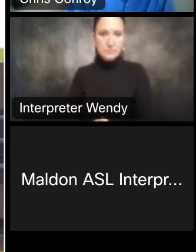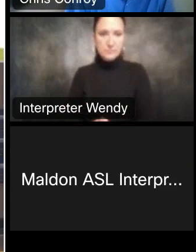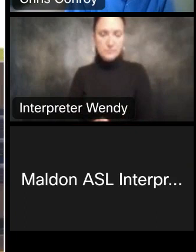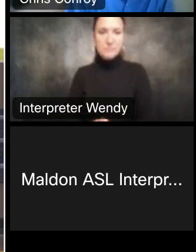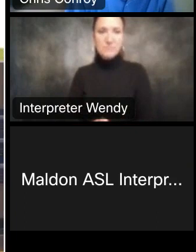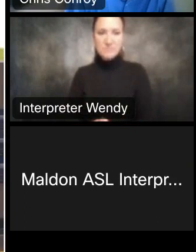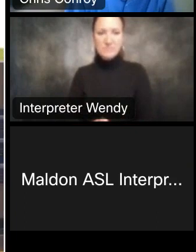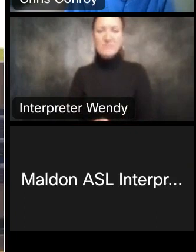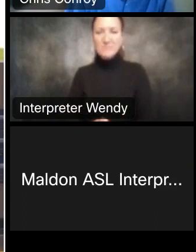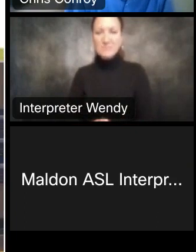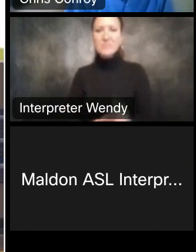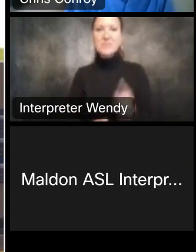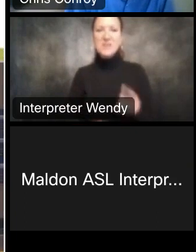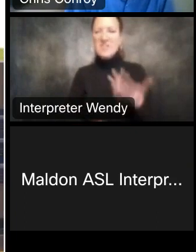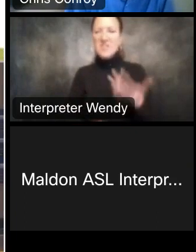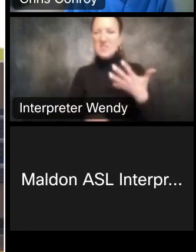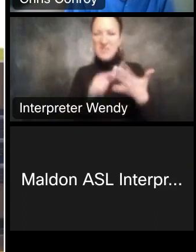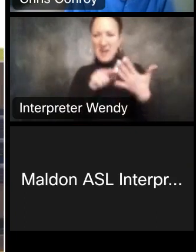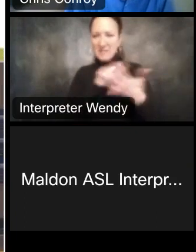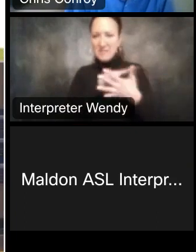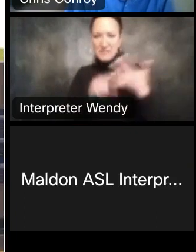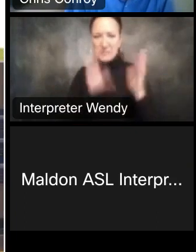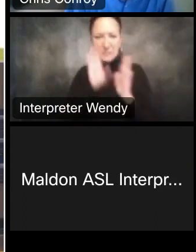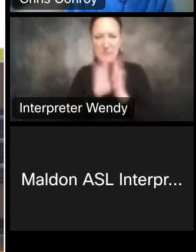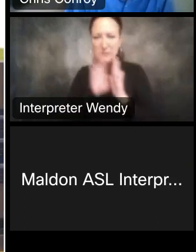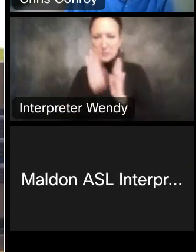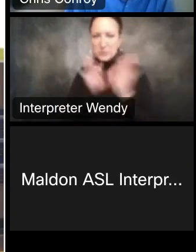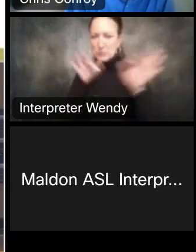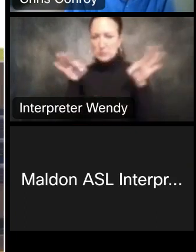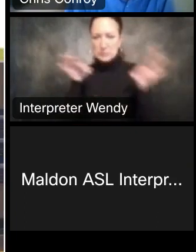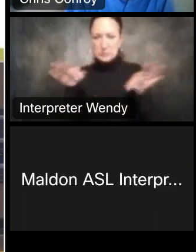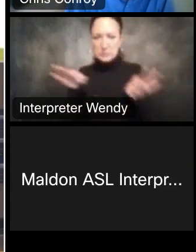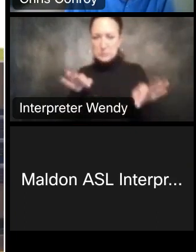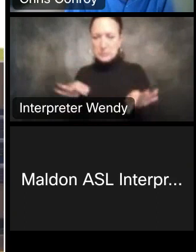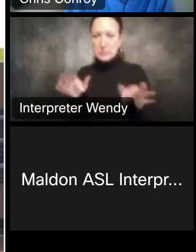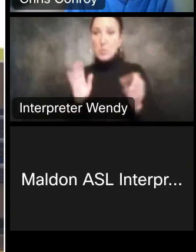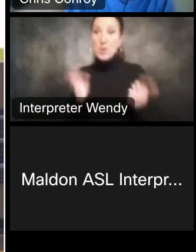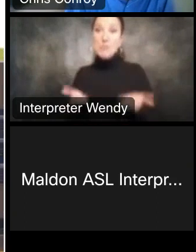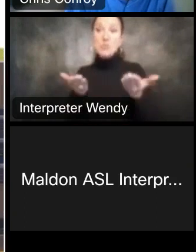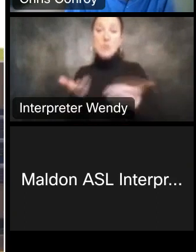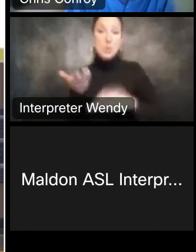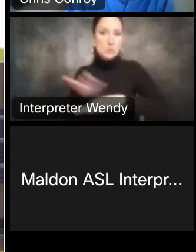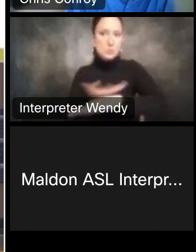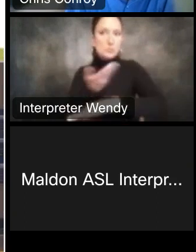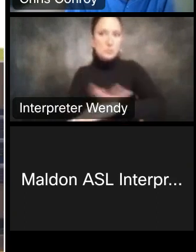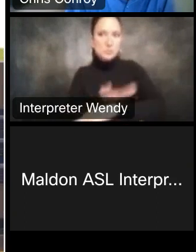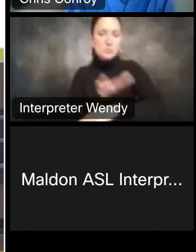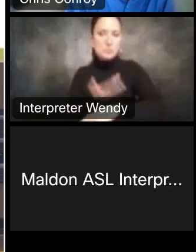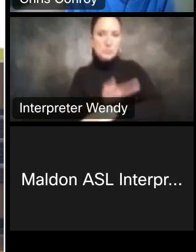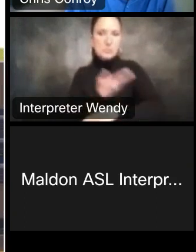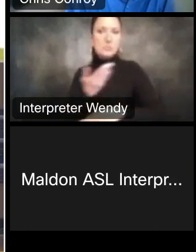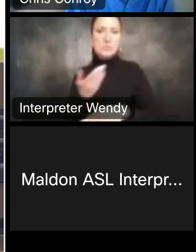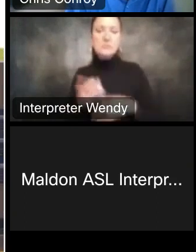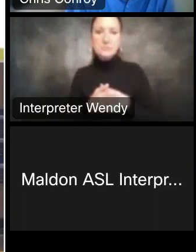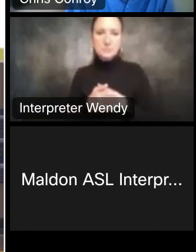Over the course of the next, I think, 5 slides, I'll walk through what our proposed improvements are over the length of the project